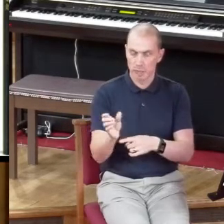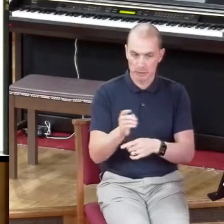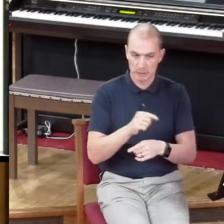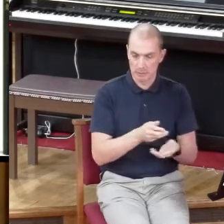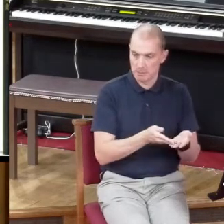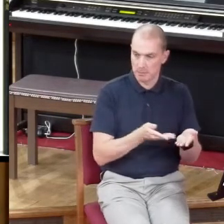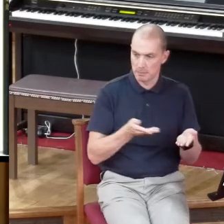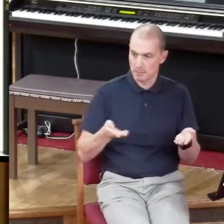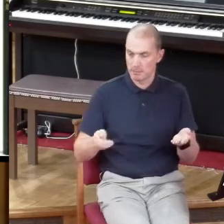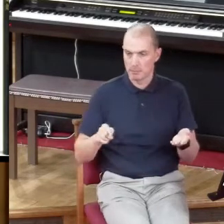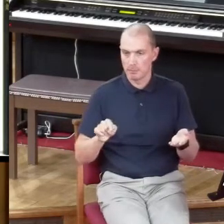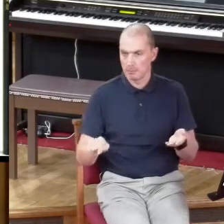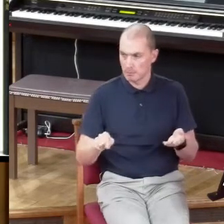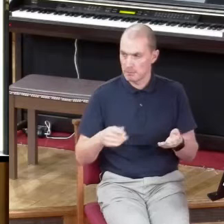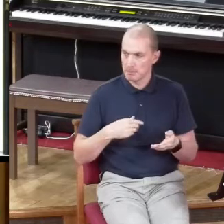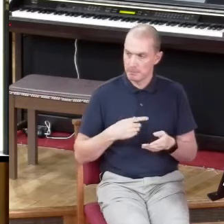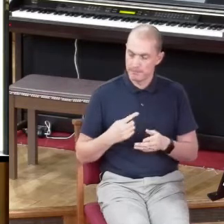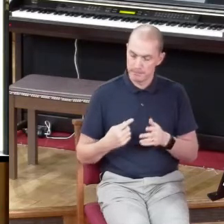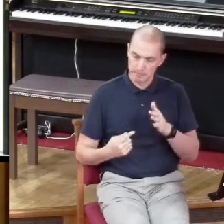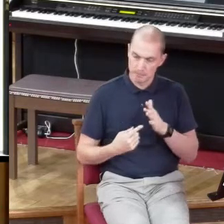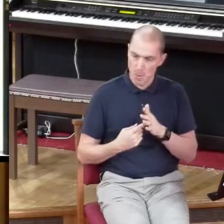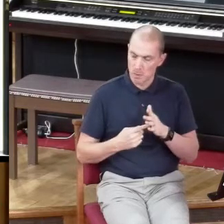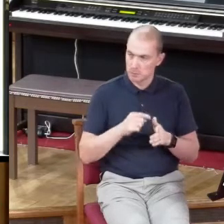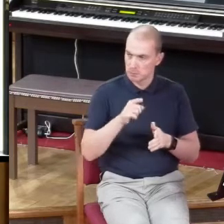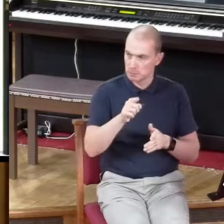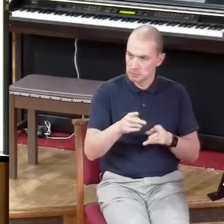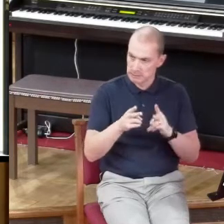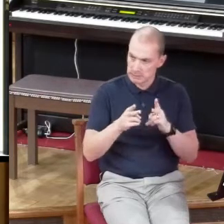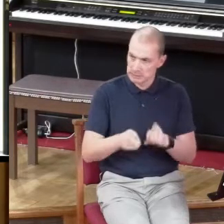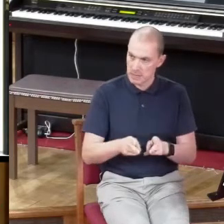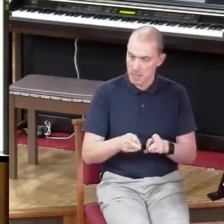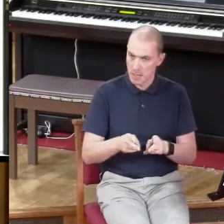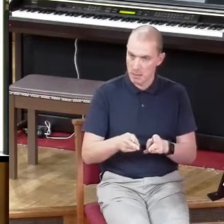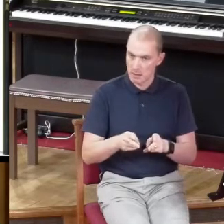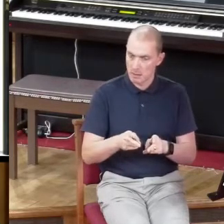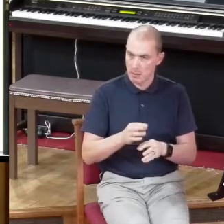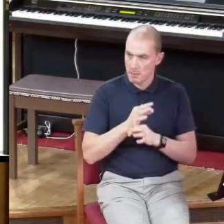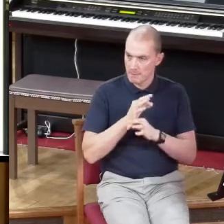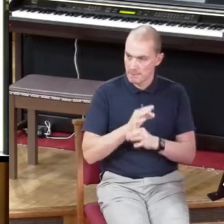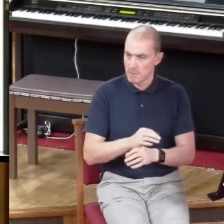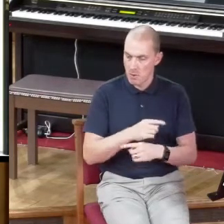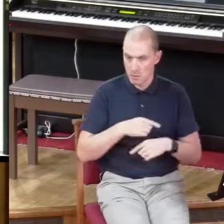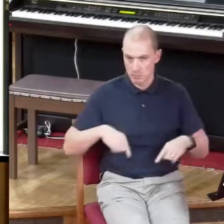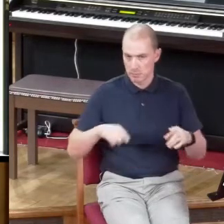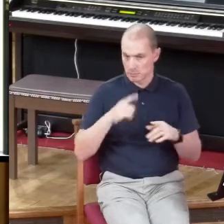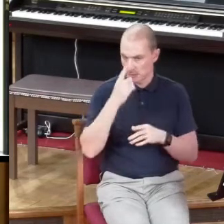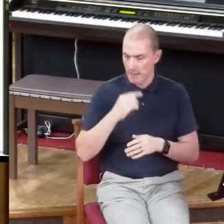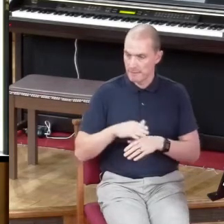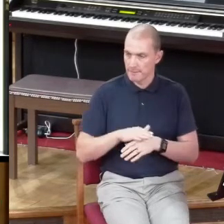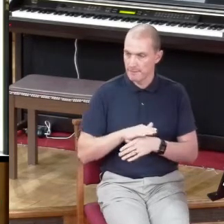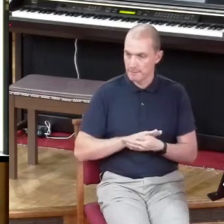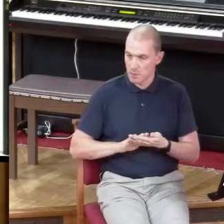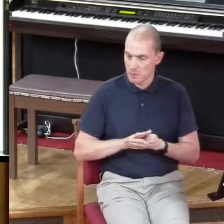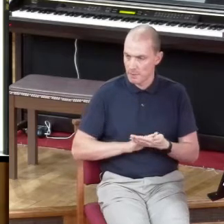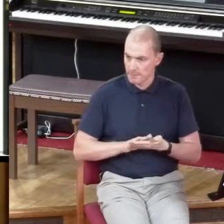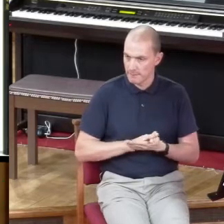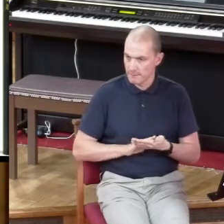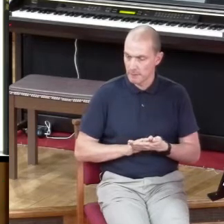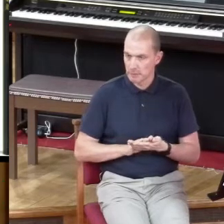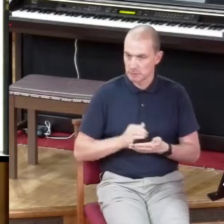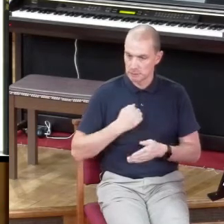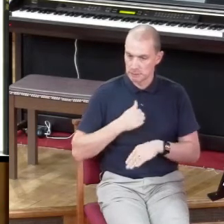importance that Christ died for our sins according to the scriptures. So it's taken in the Old Testament here as well. Paul